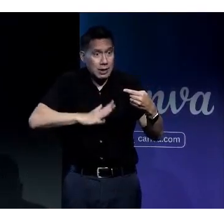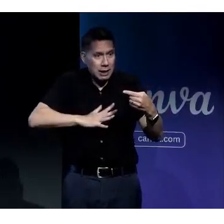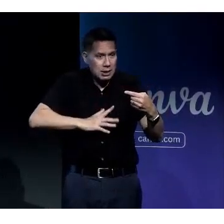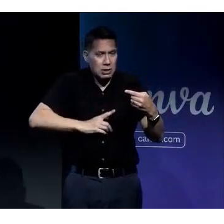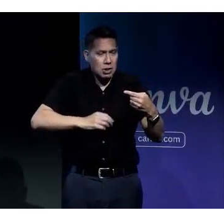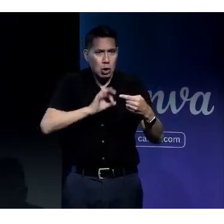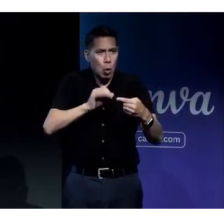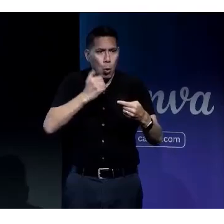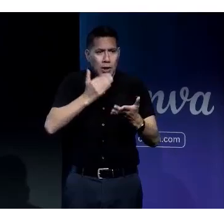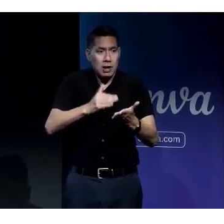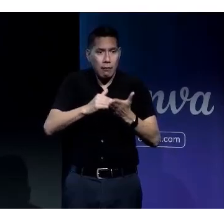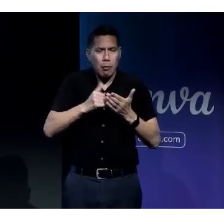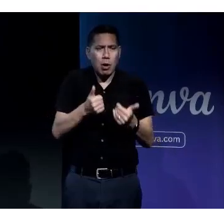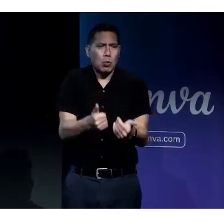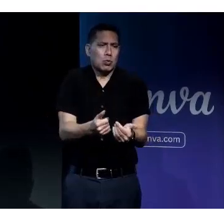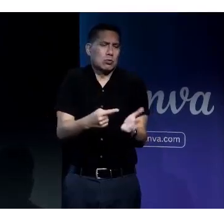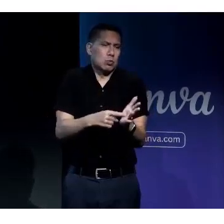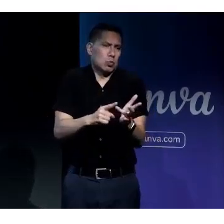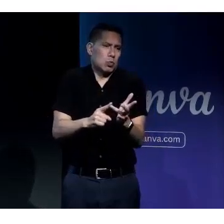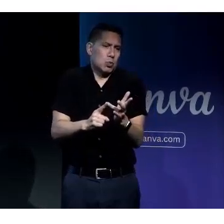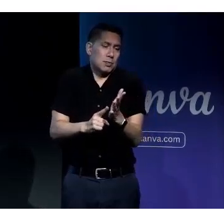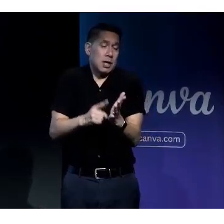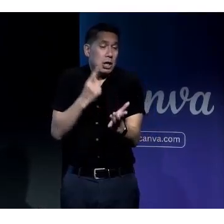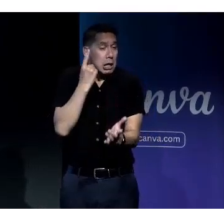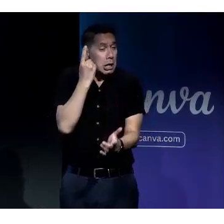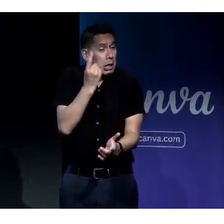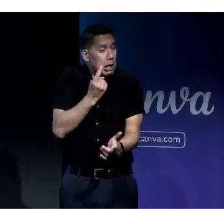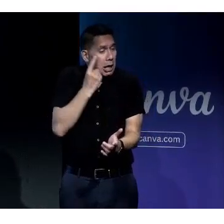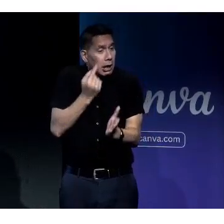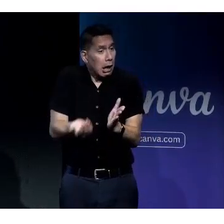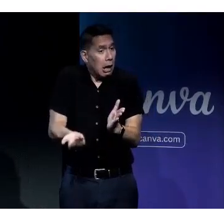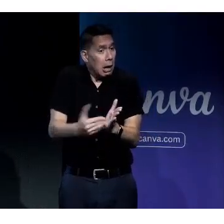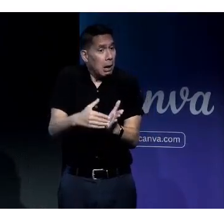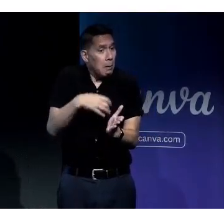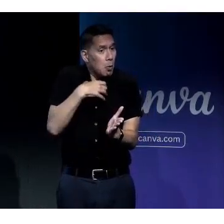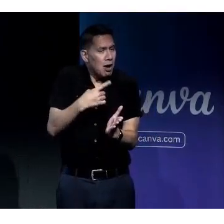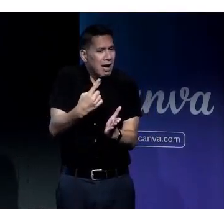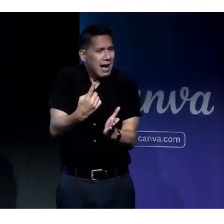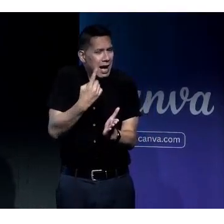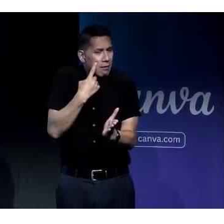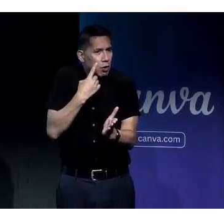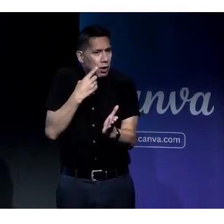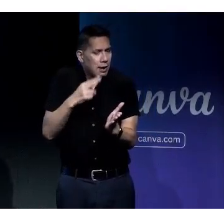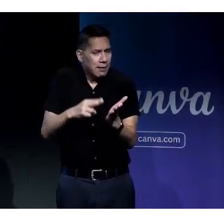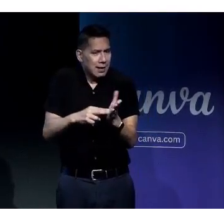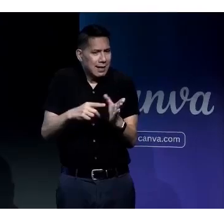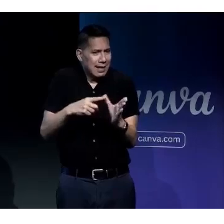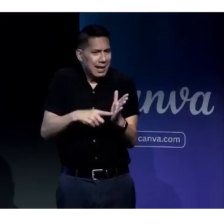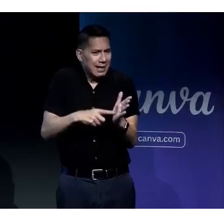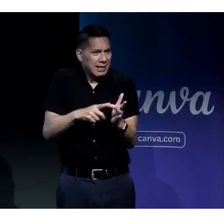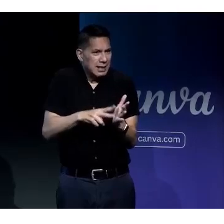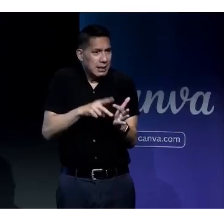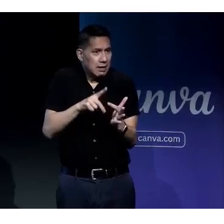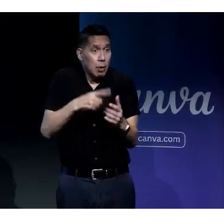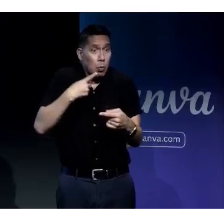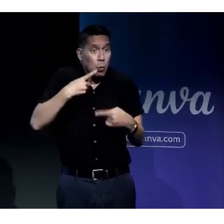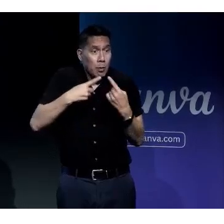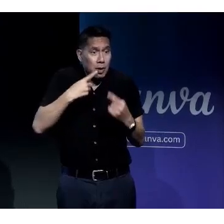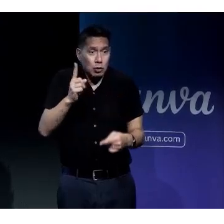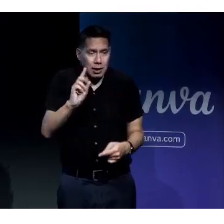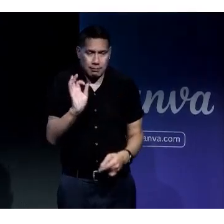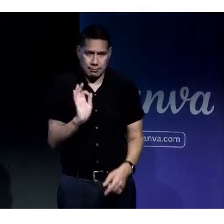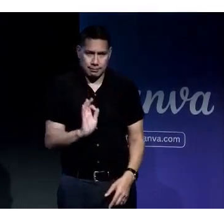tool. If you're curious, you can even go a step further and look at the native ones, but I'm not going to go into that today.